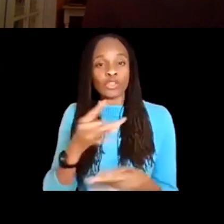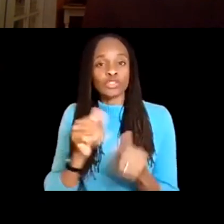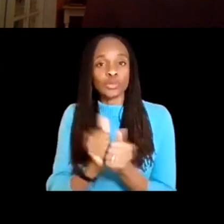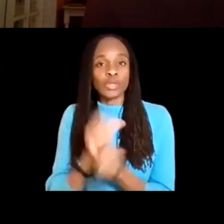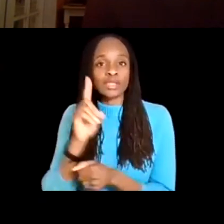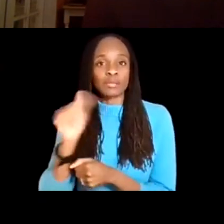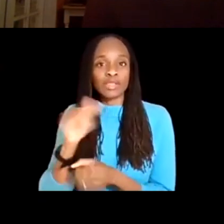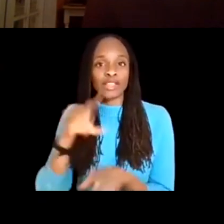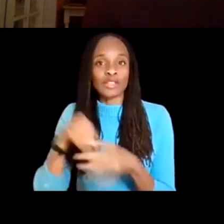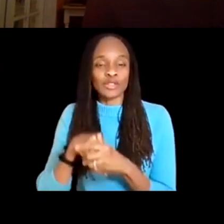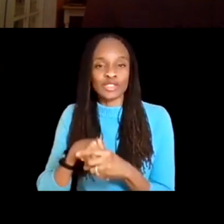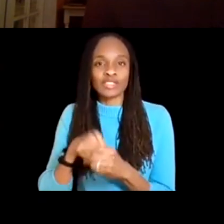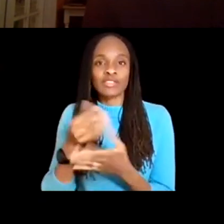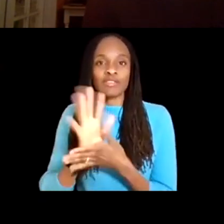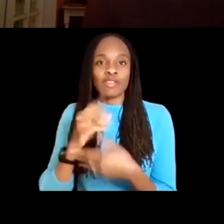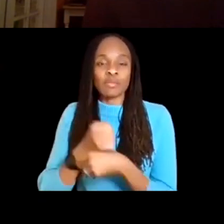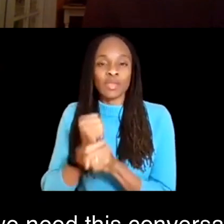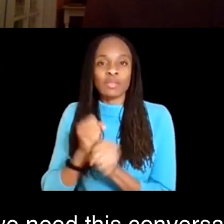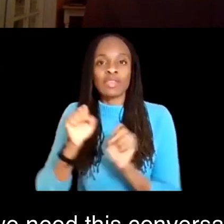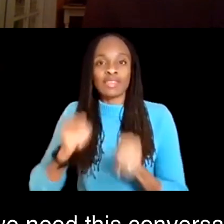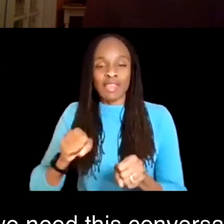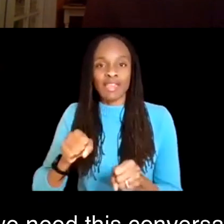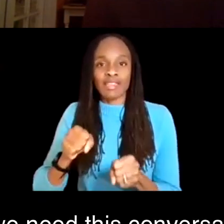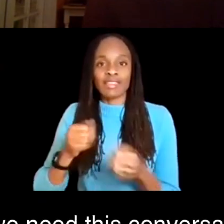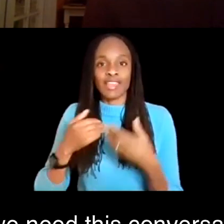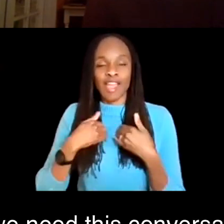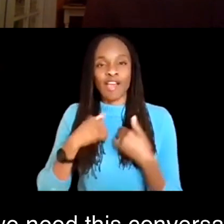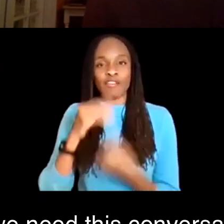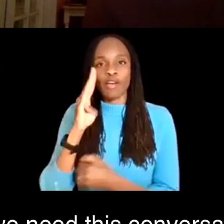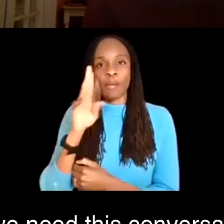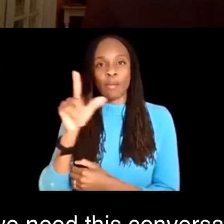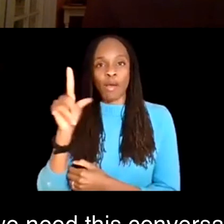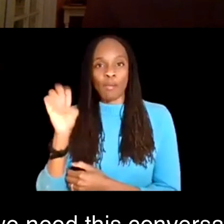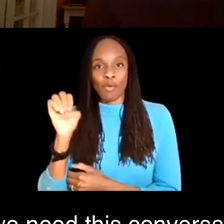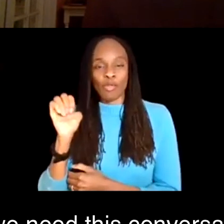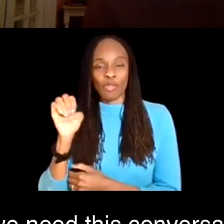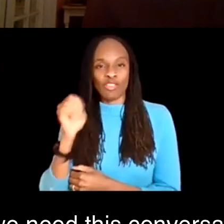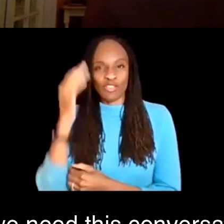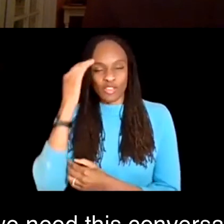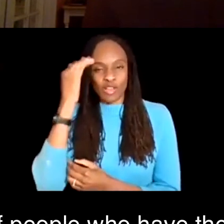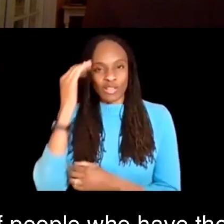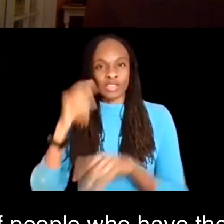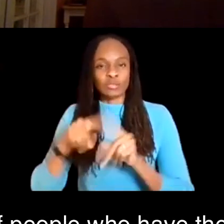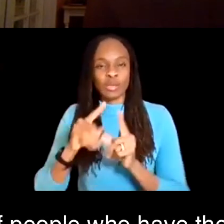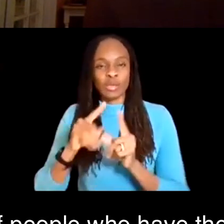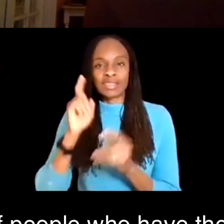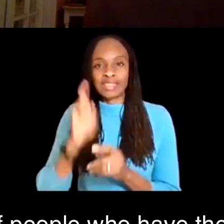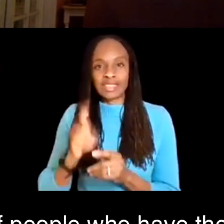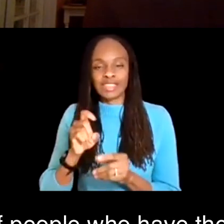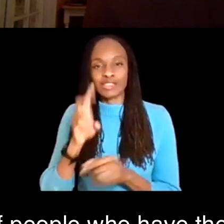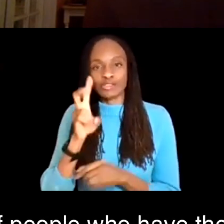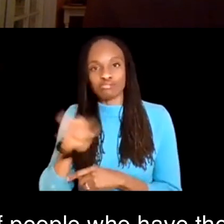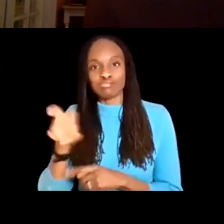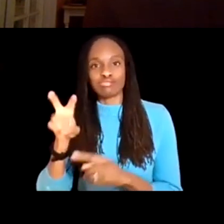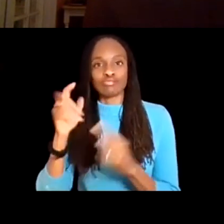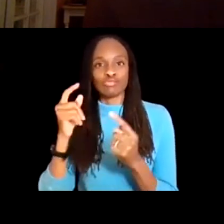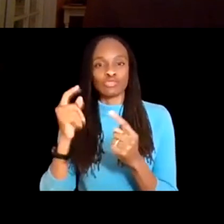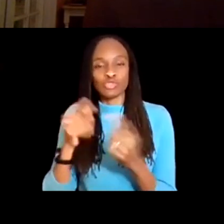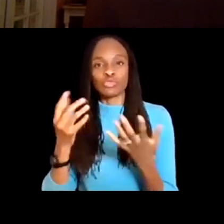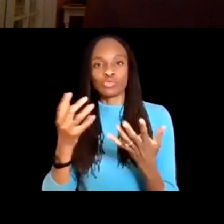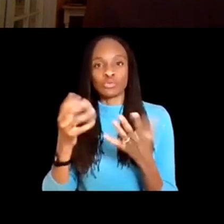start creating a bubble of knowledge, but we need this conversation to move to the level of people who have the switch to green light. I